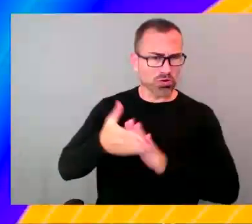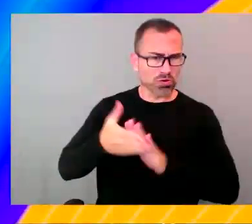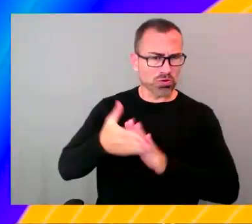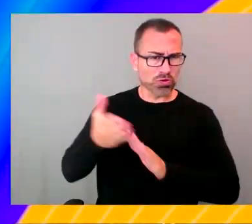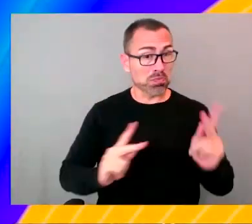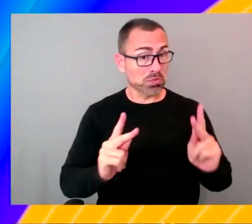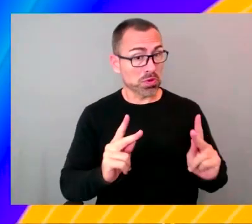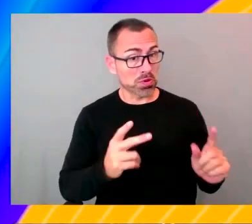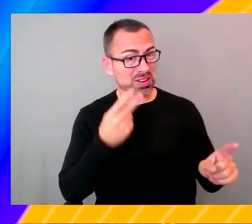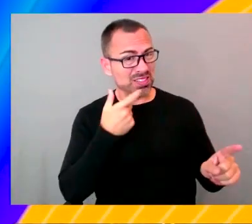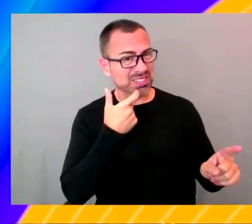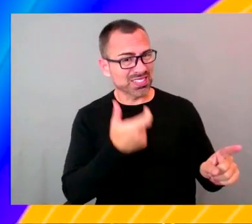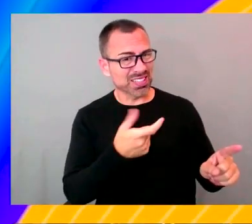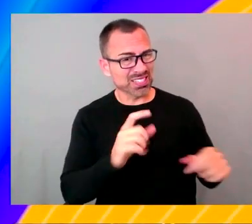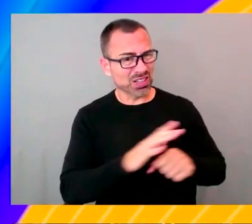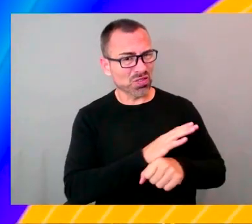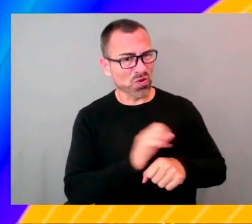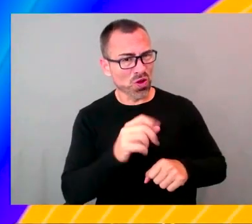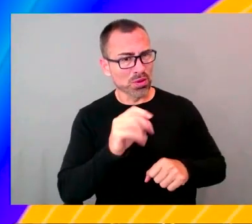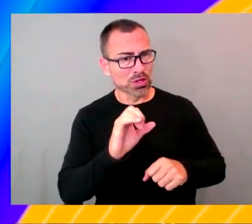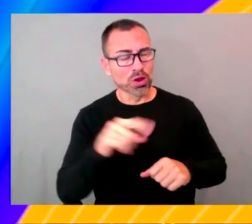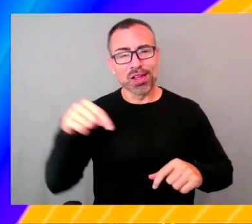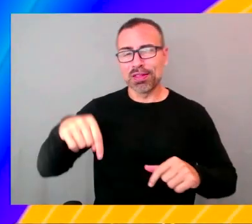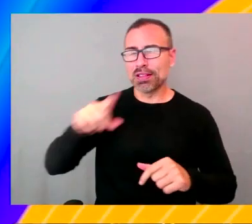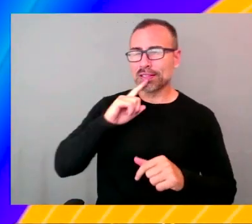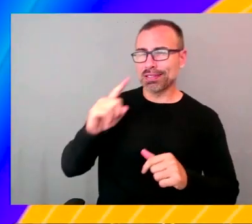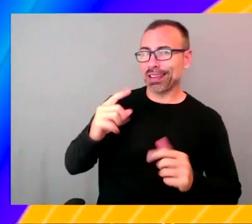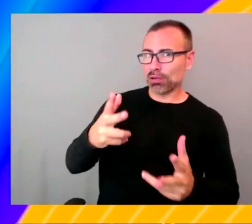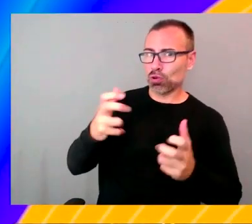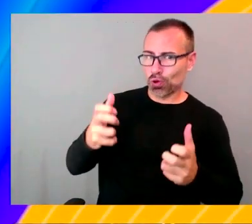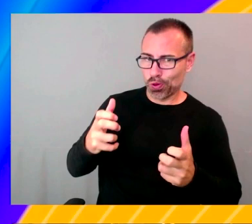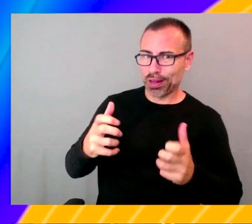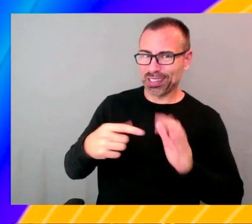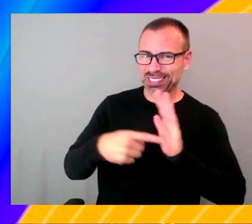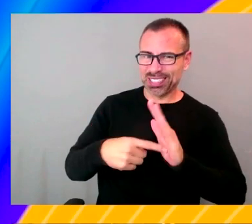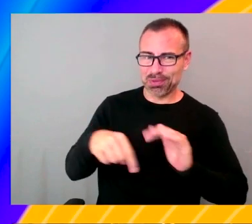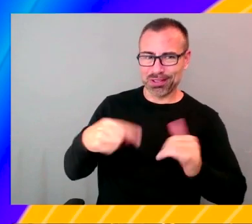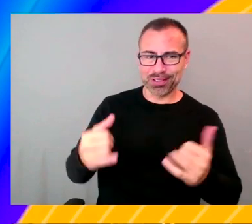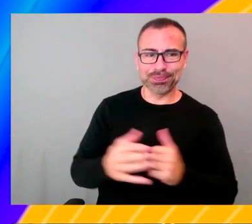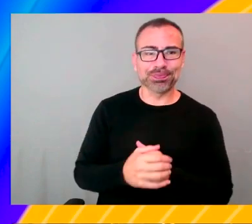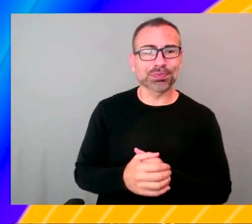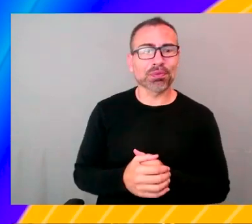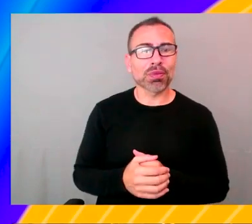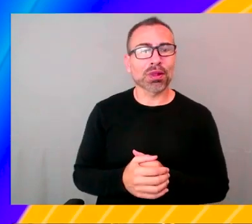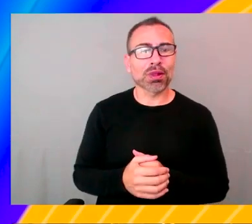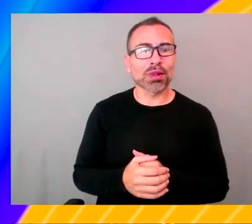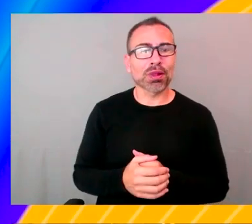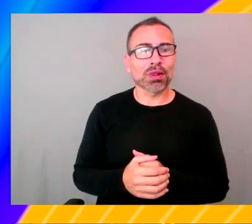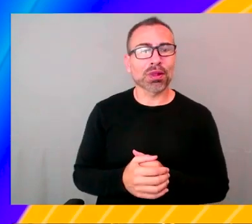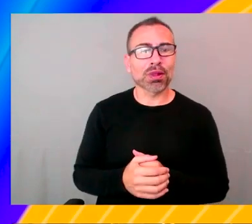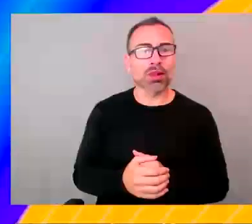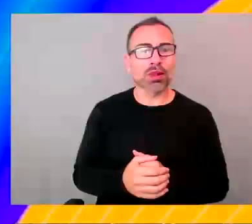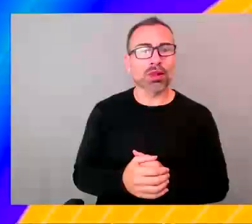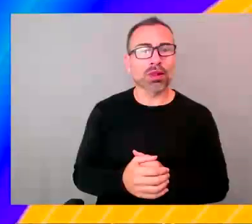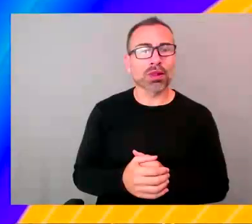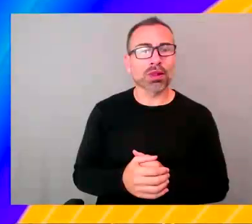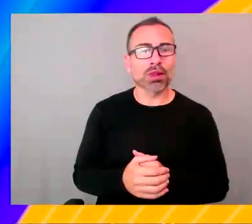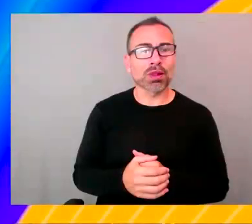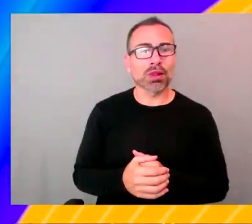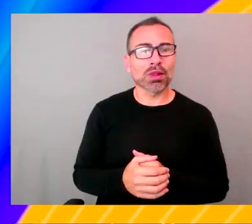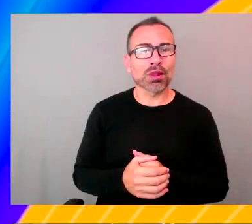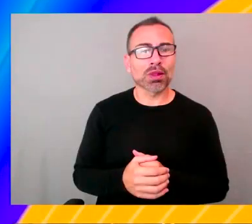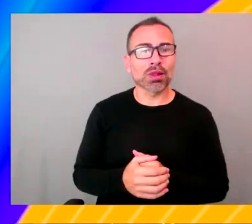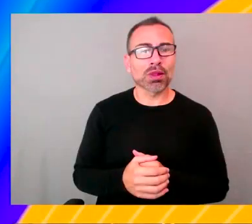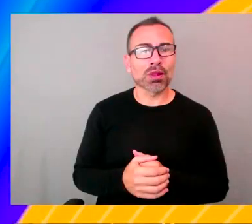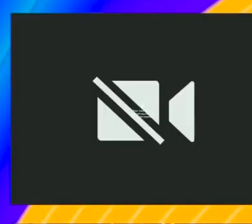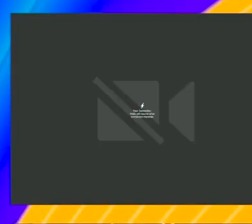like a turbo demo, right? Yes. We're here at the summit, right? Okay. So our auto scaling group, it's created. It's updating the